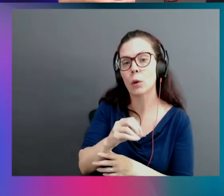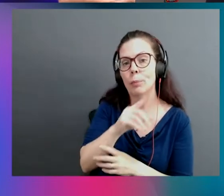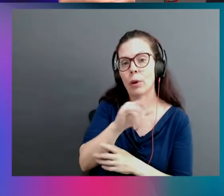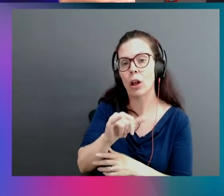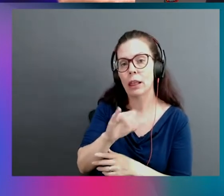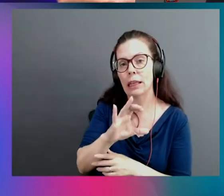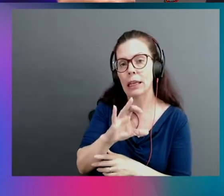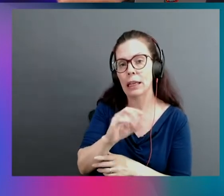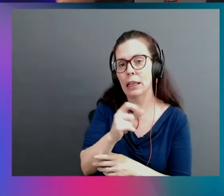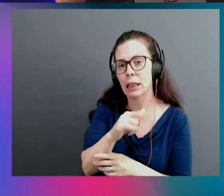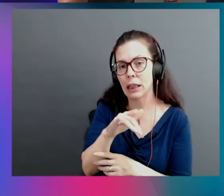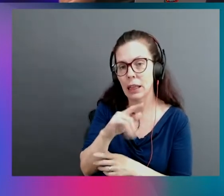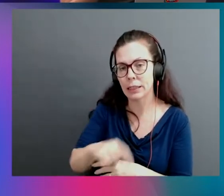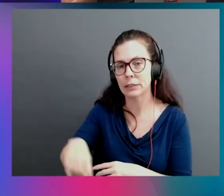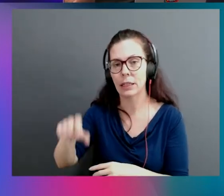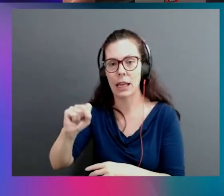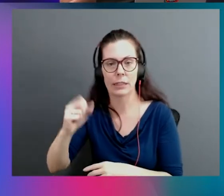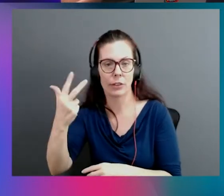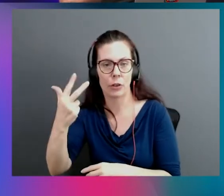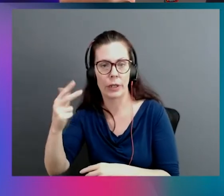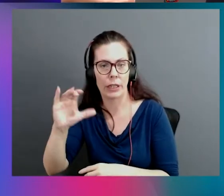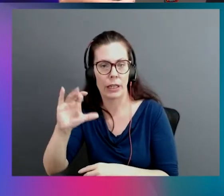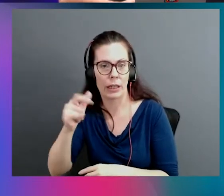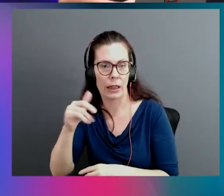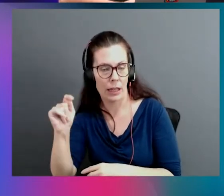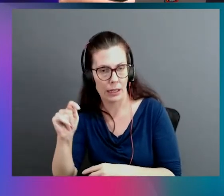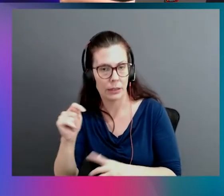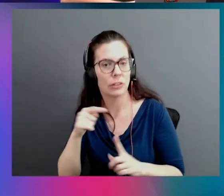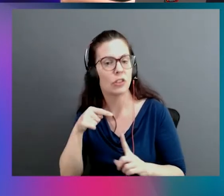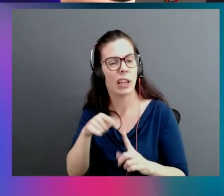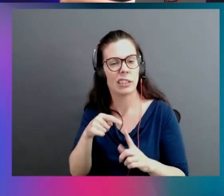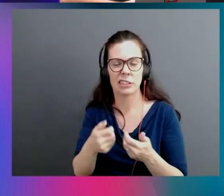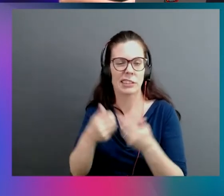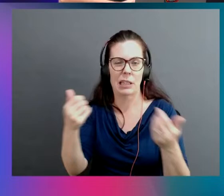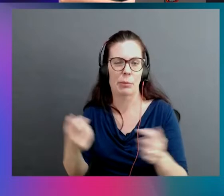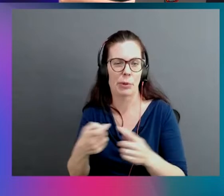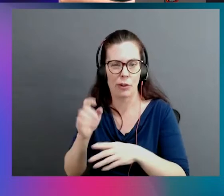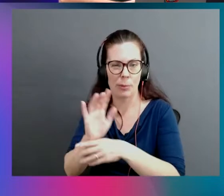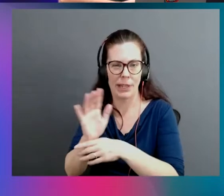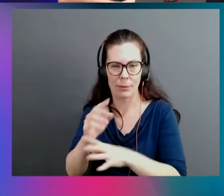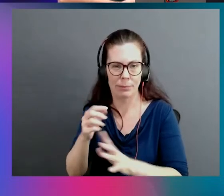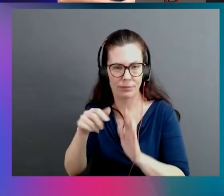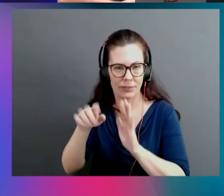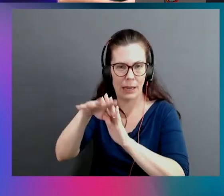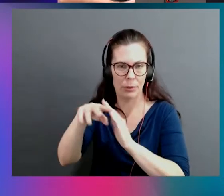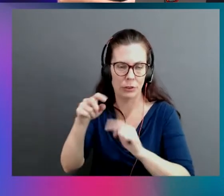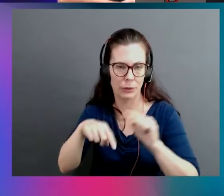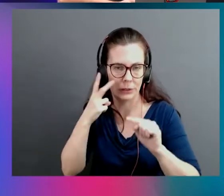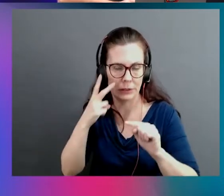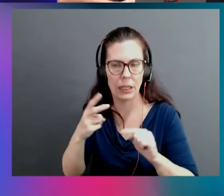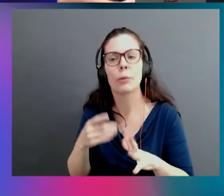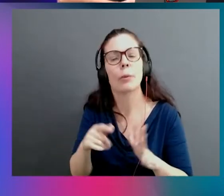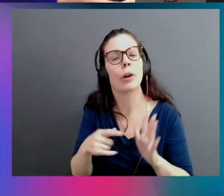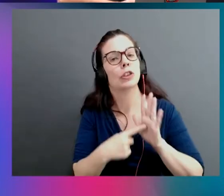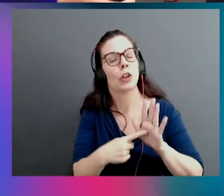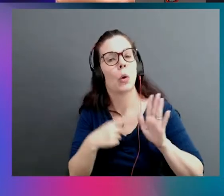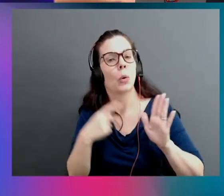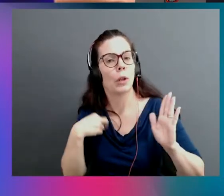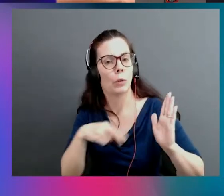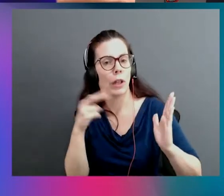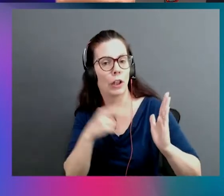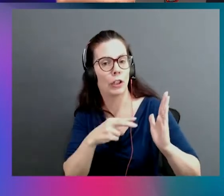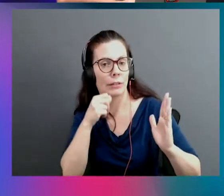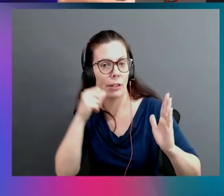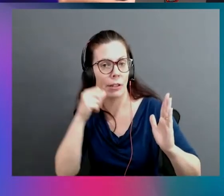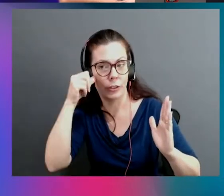got S3 client. And so I did this off camera, and I can show you, as we looked at yesterday. I pulled in